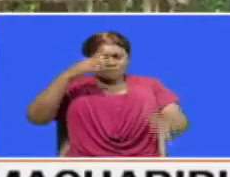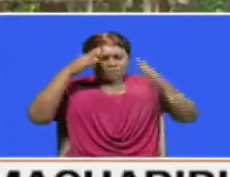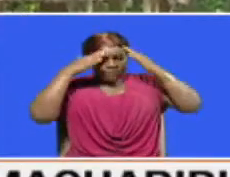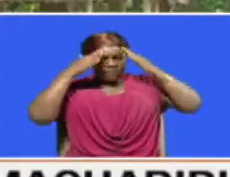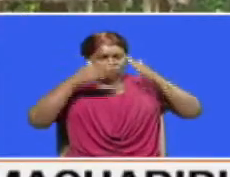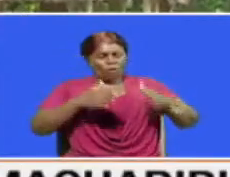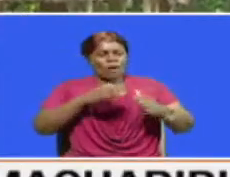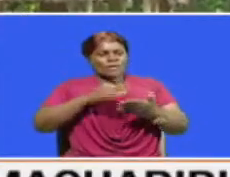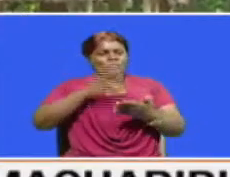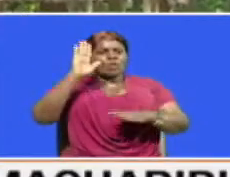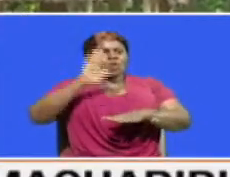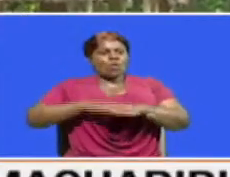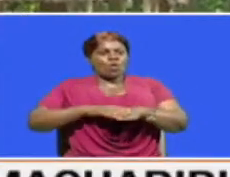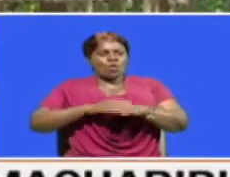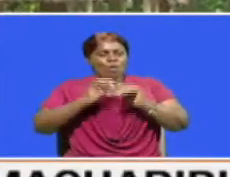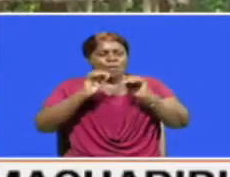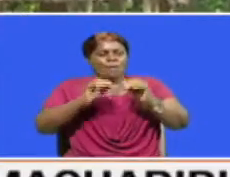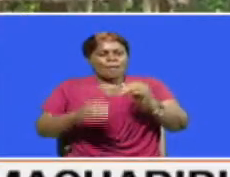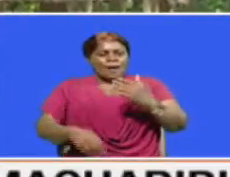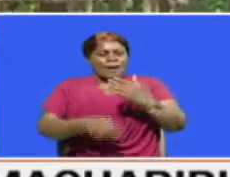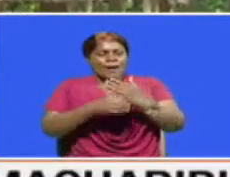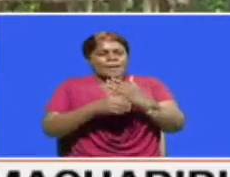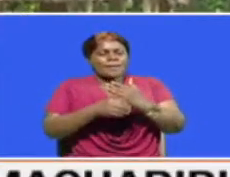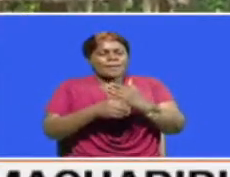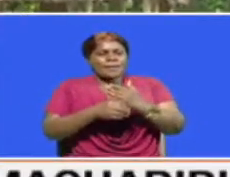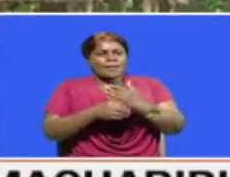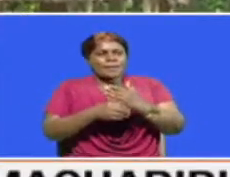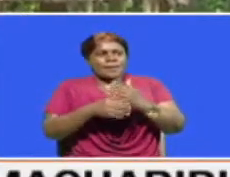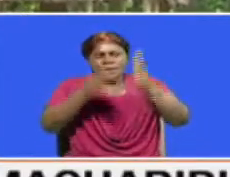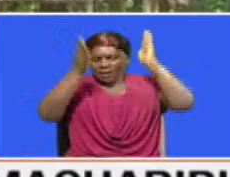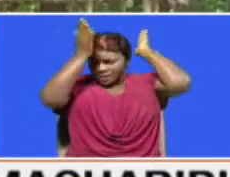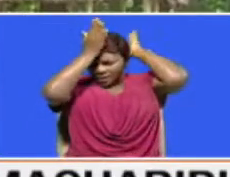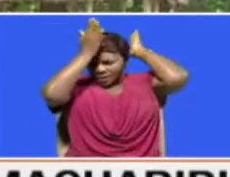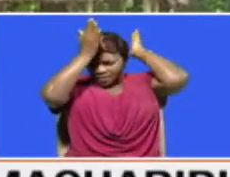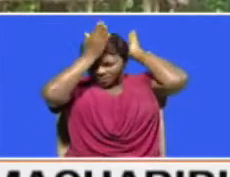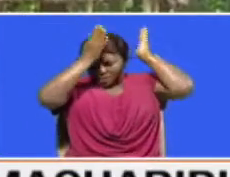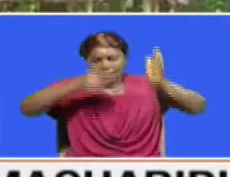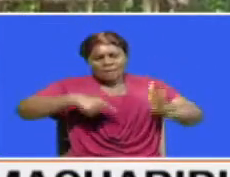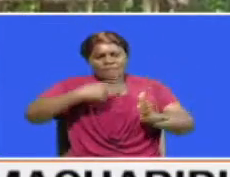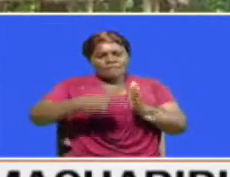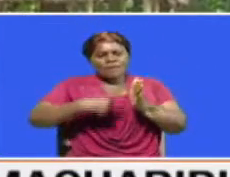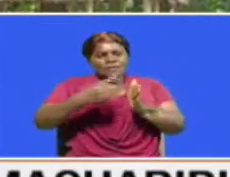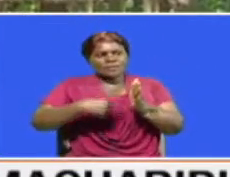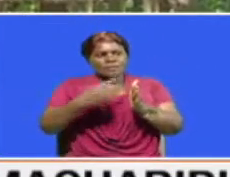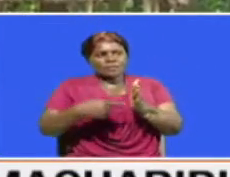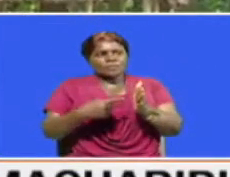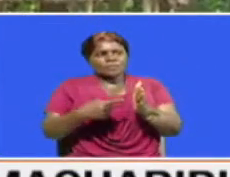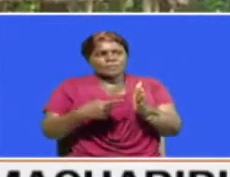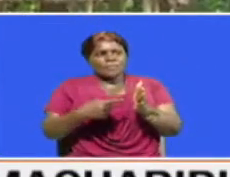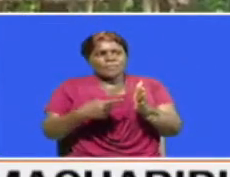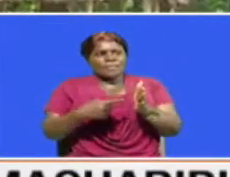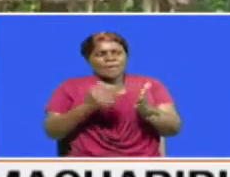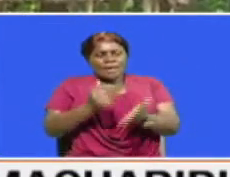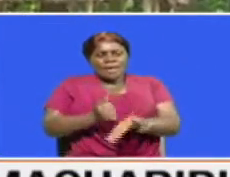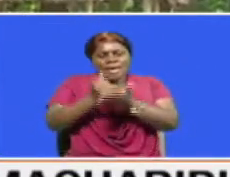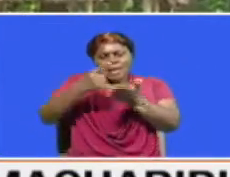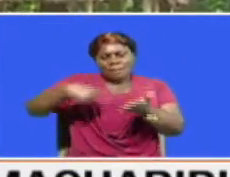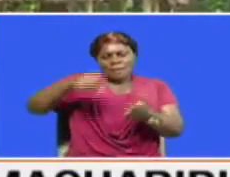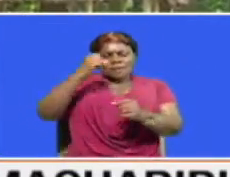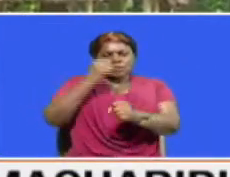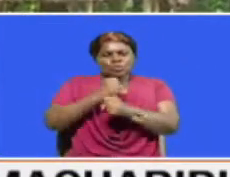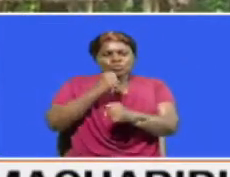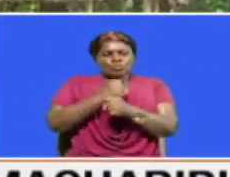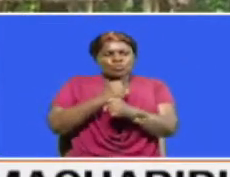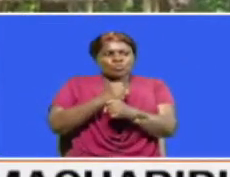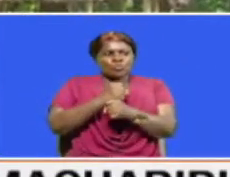focusing more on just revamping the Kakamega fish factory that is in Litoni, that will help us do